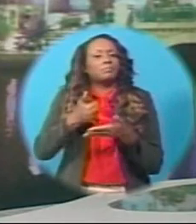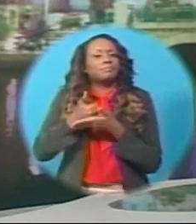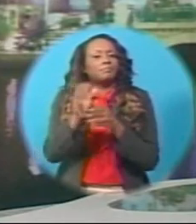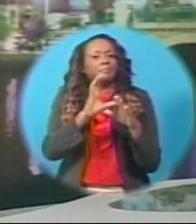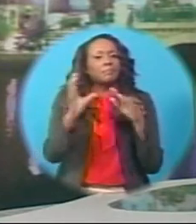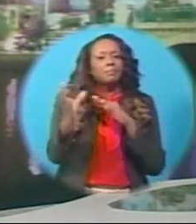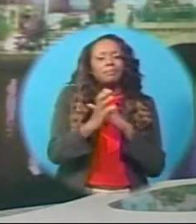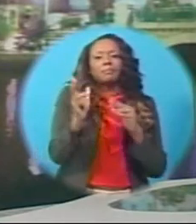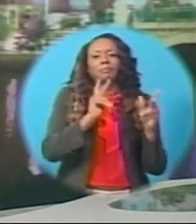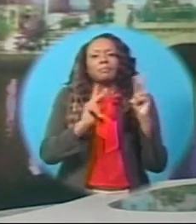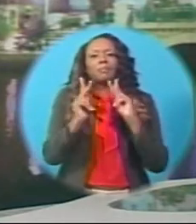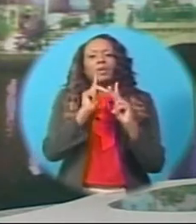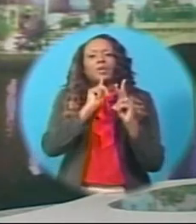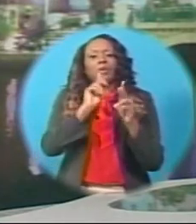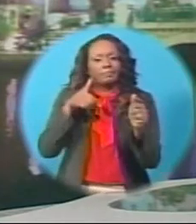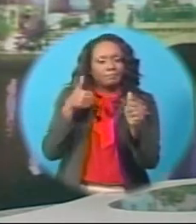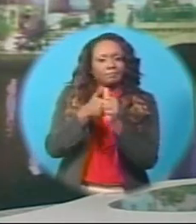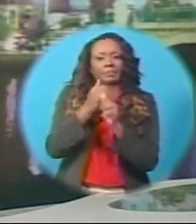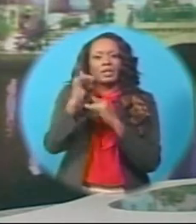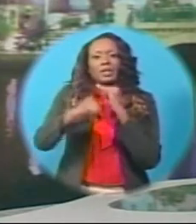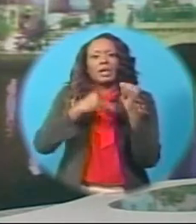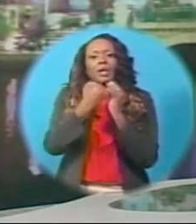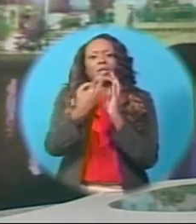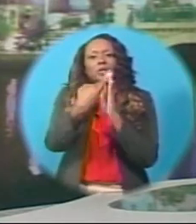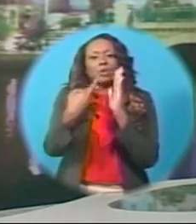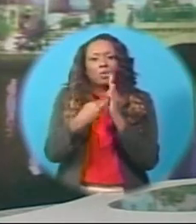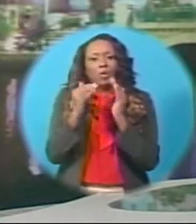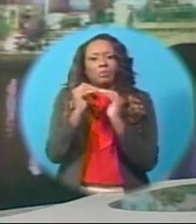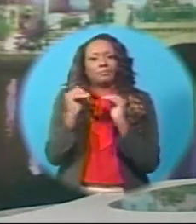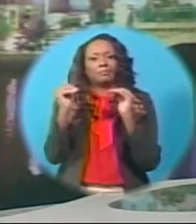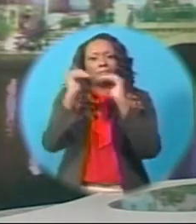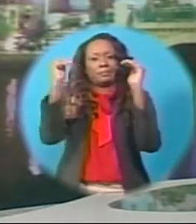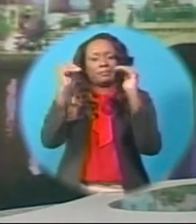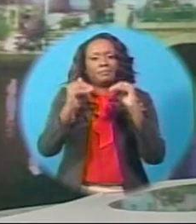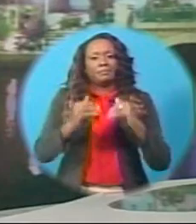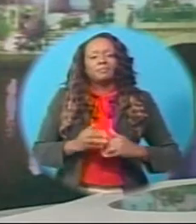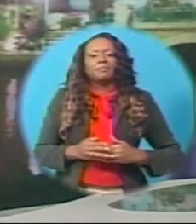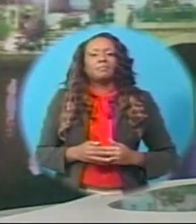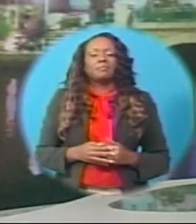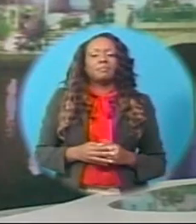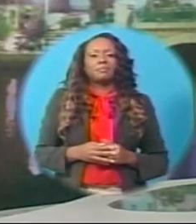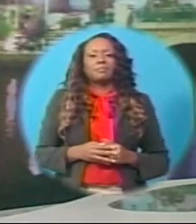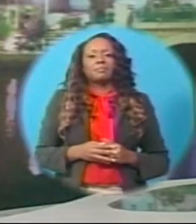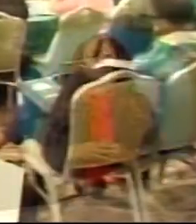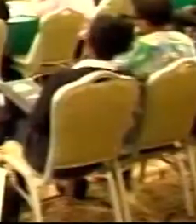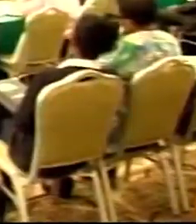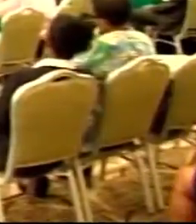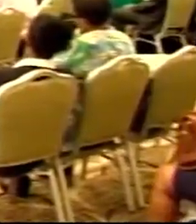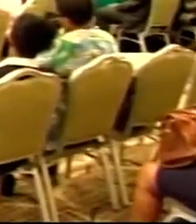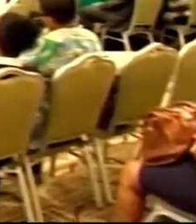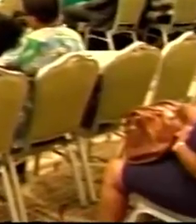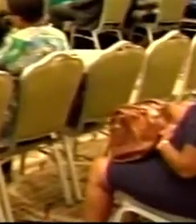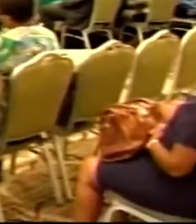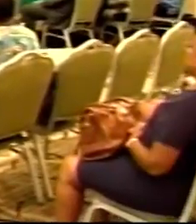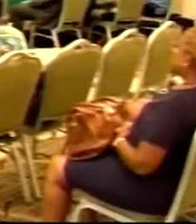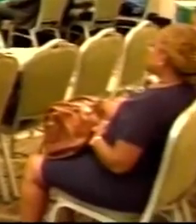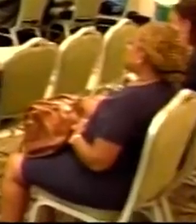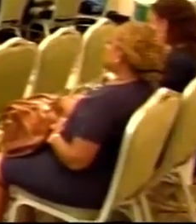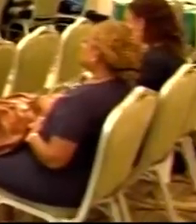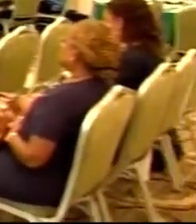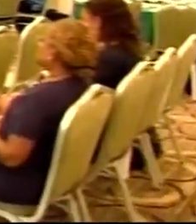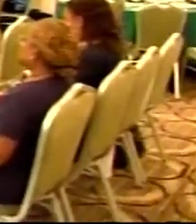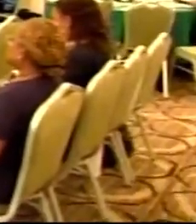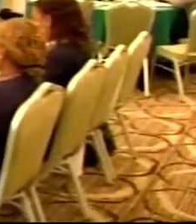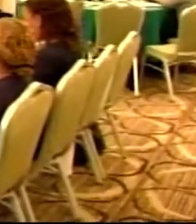with international agricultural, health and food safety standards. And the final conference and symposium for the project is underway